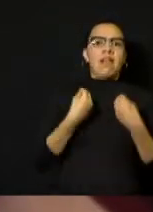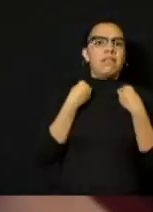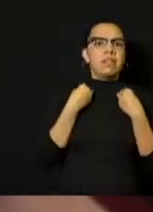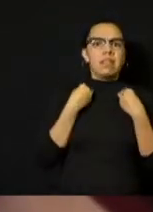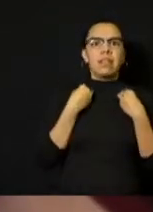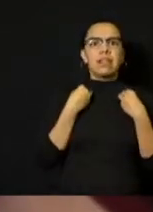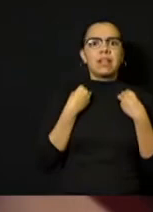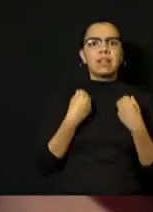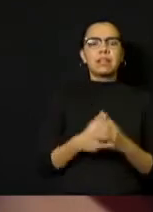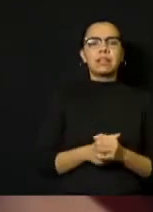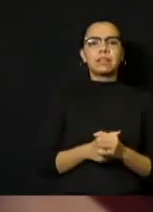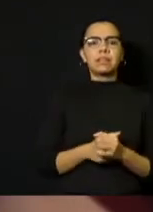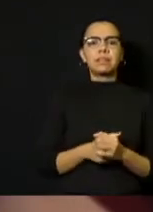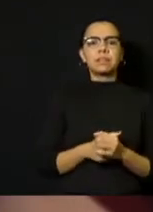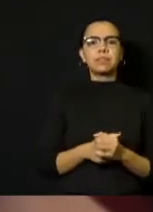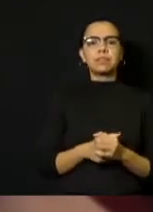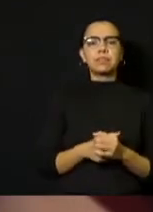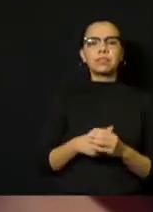life